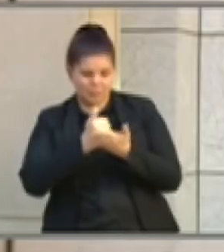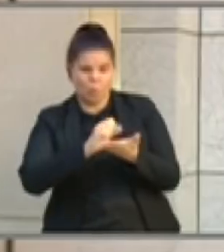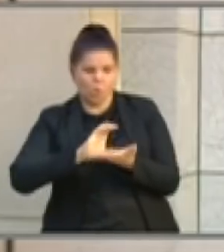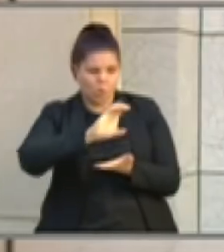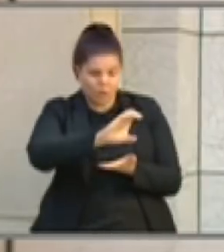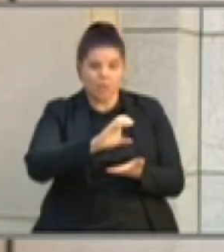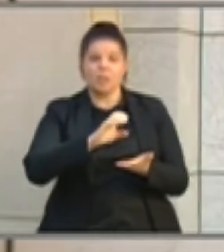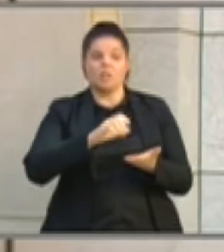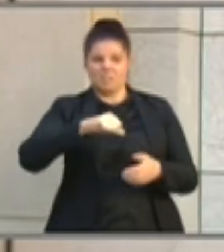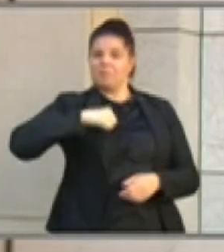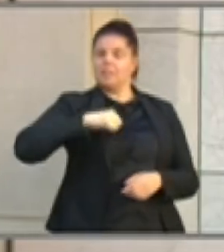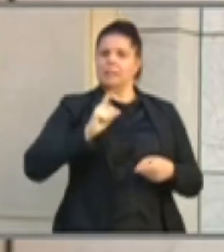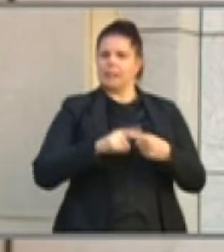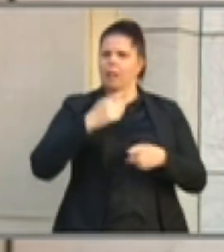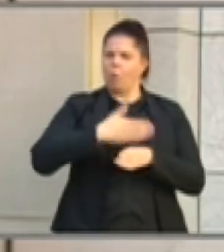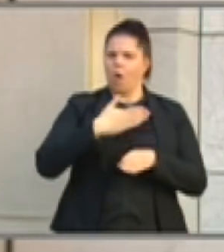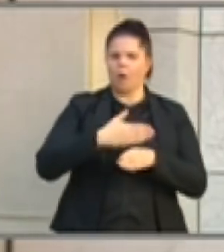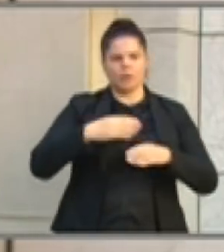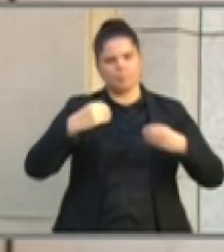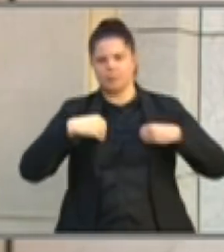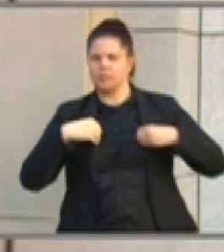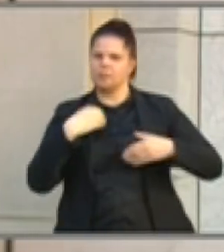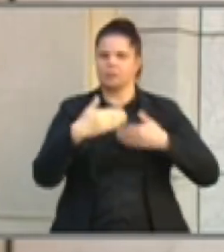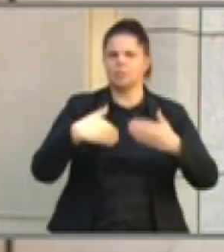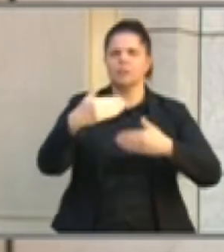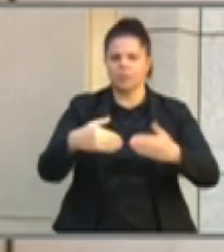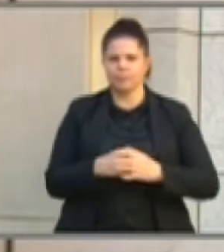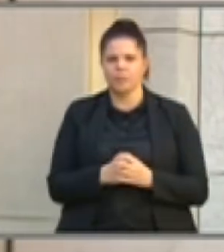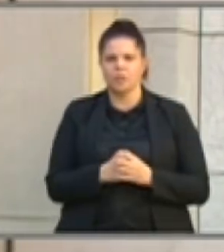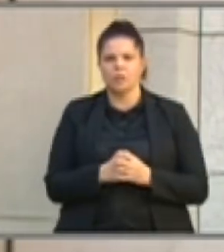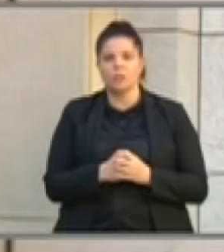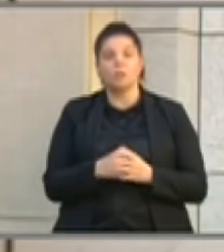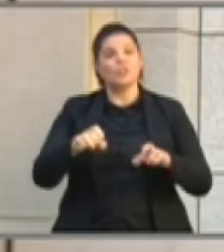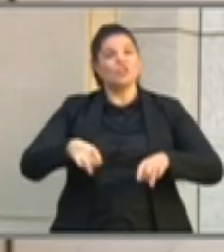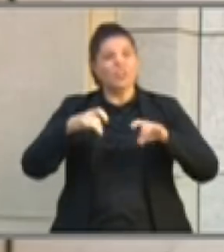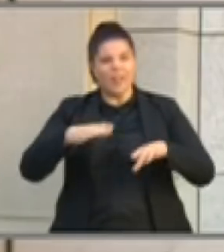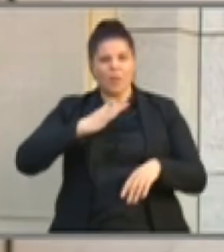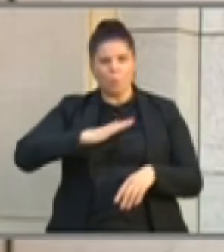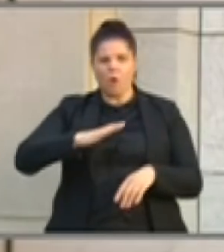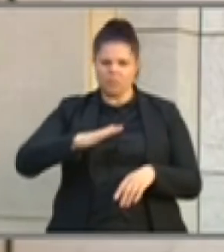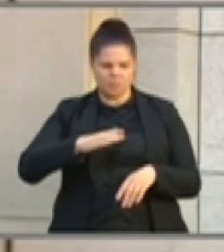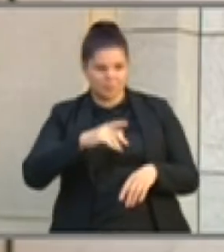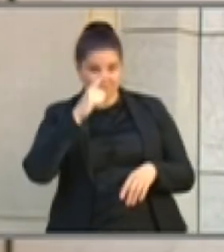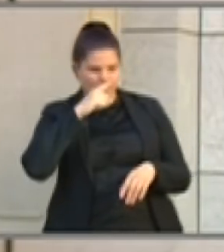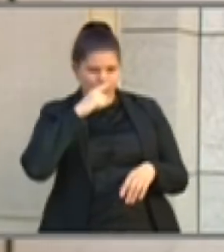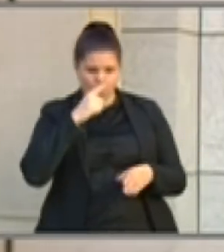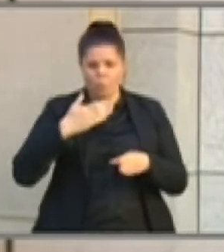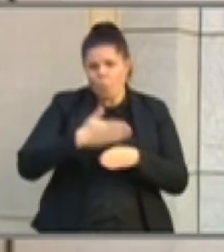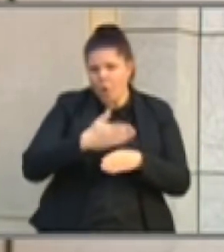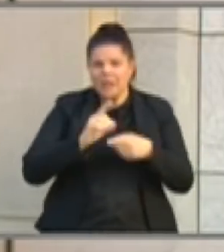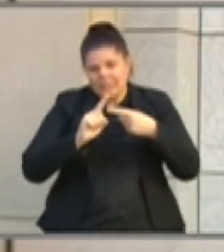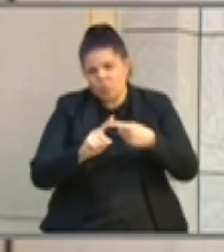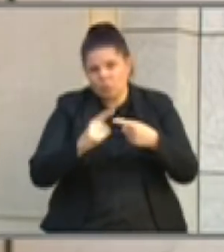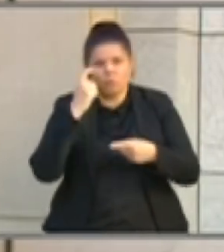work. Our scheme is designed to actually keep people not just in pay, but in actual work, wherever that's